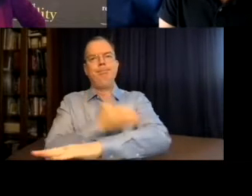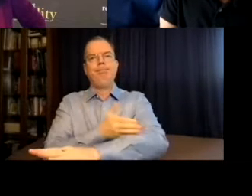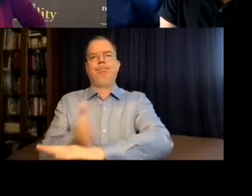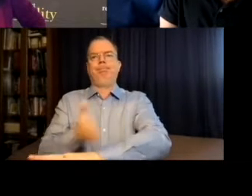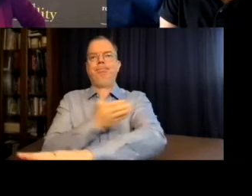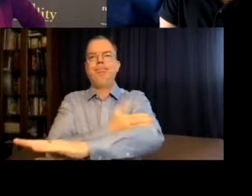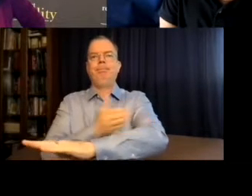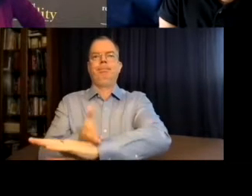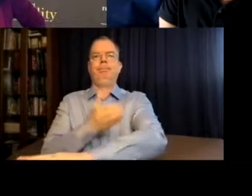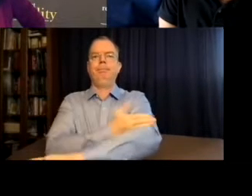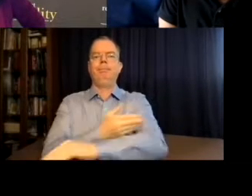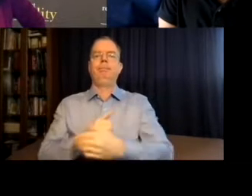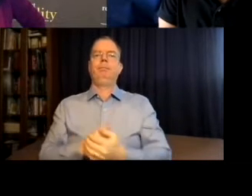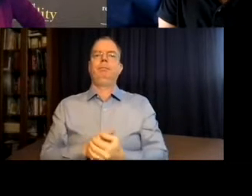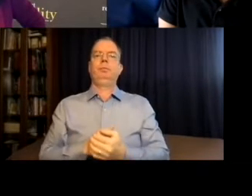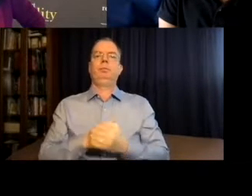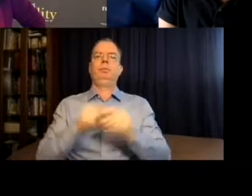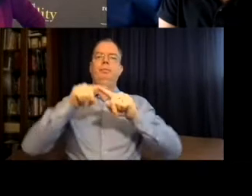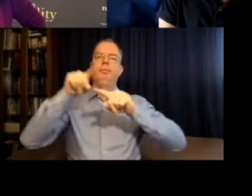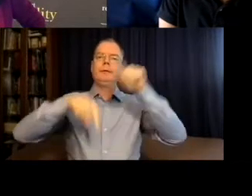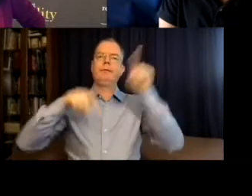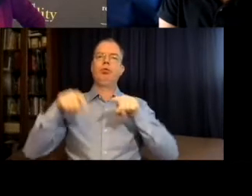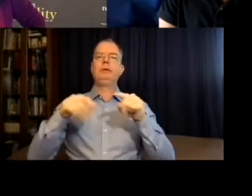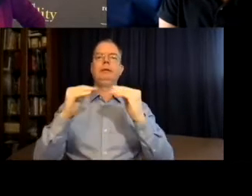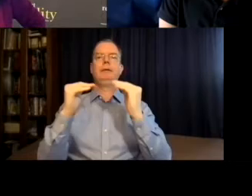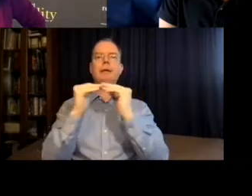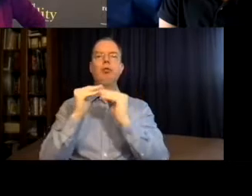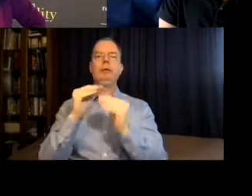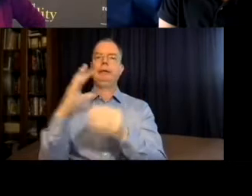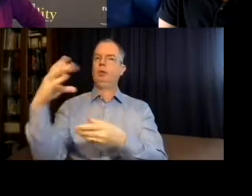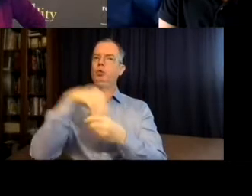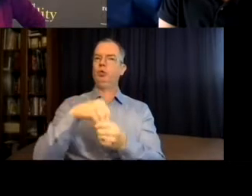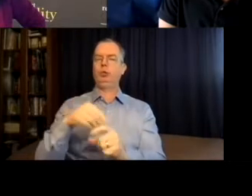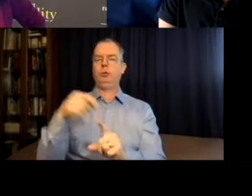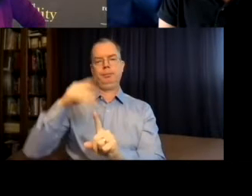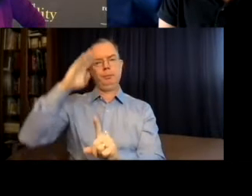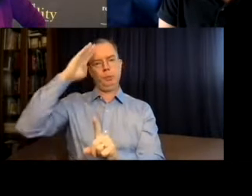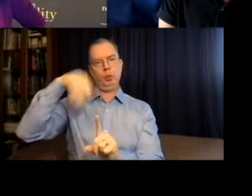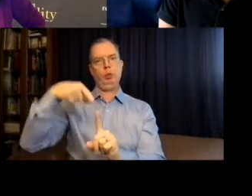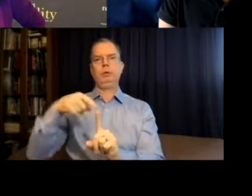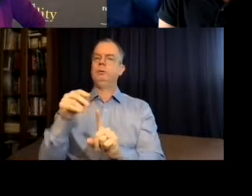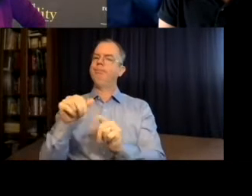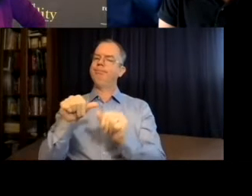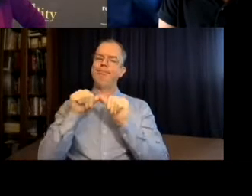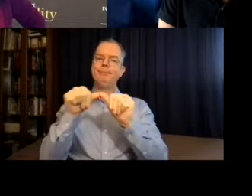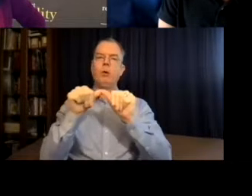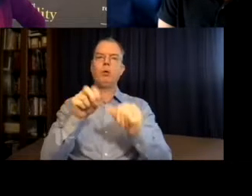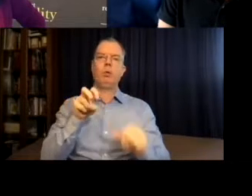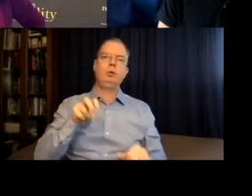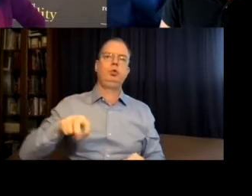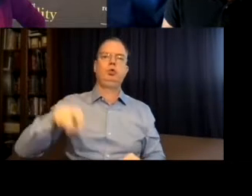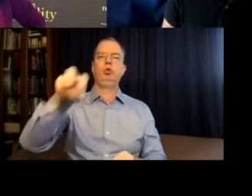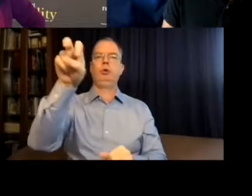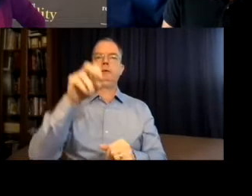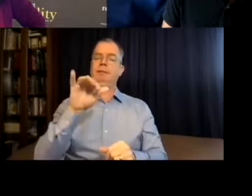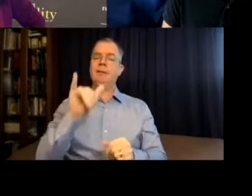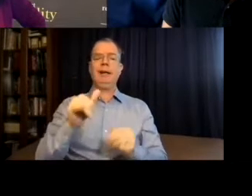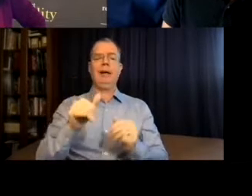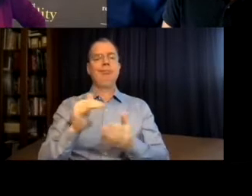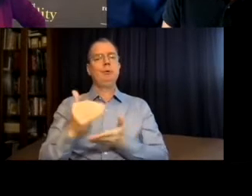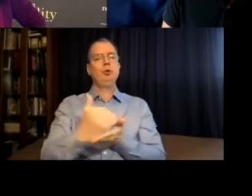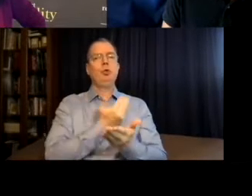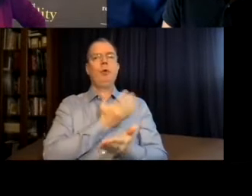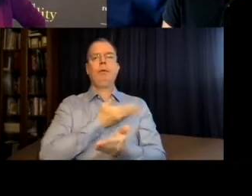We're always trying to do better on every aspect of diversity, equity, and inclusion because we know this is an ongoing journey that deserves our focus